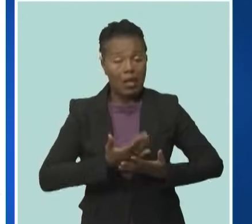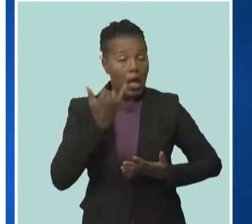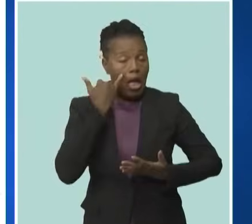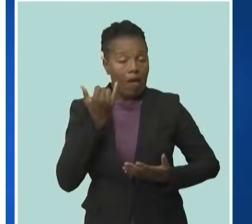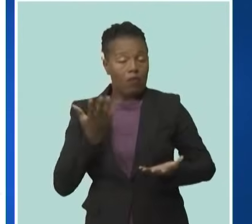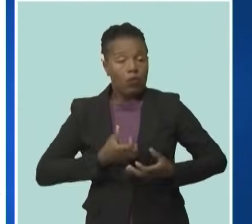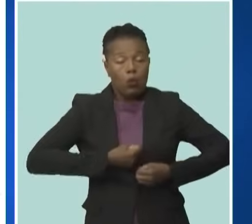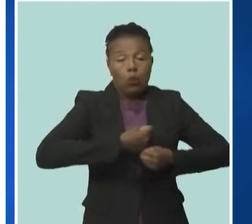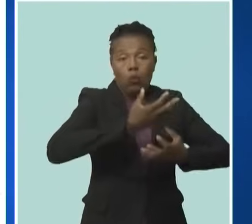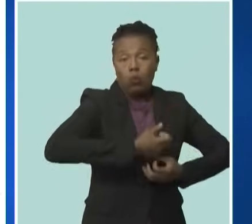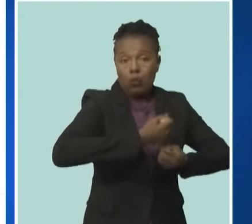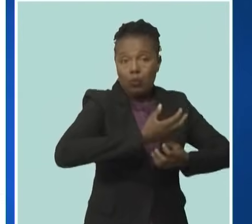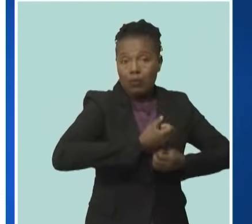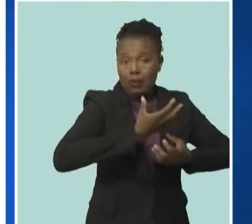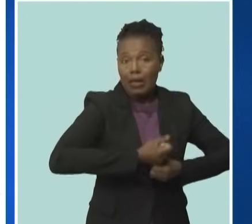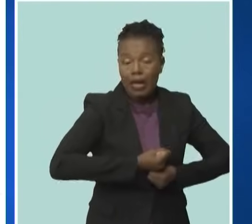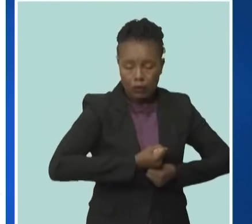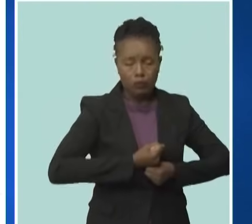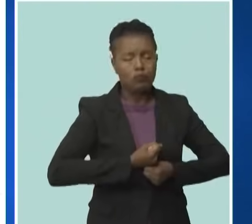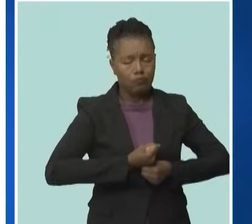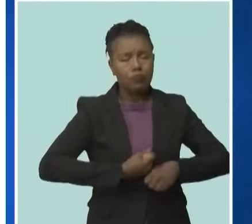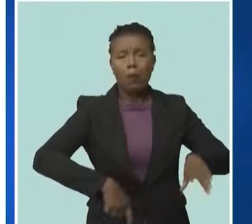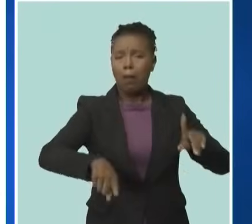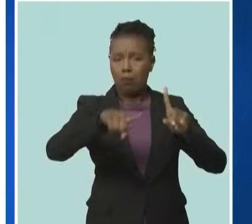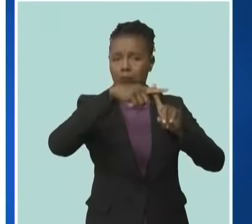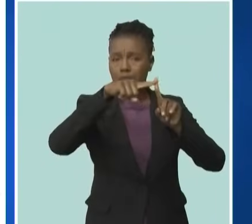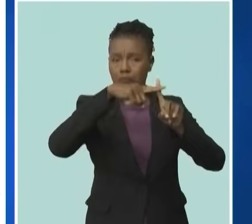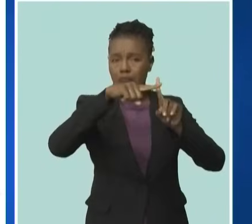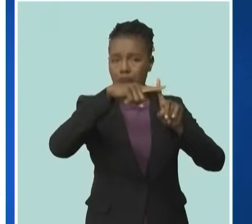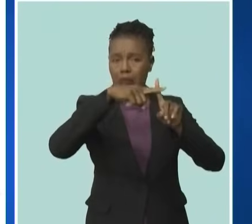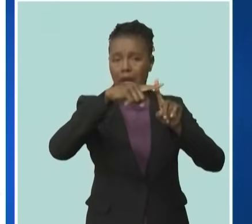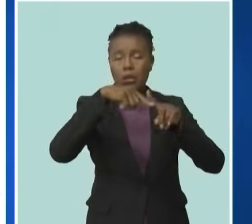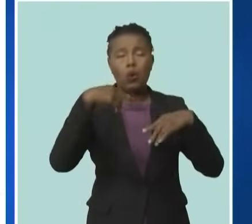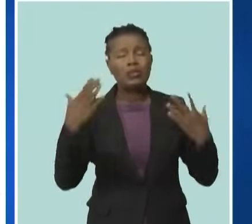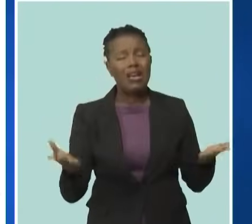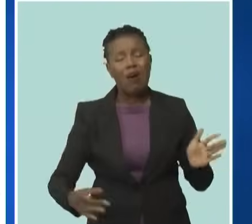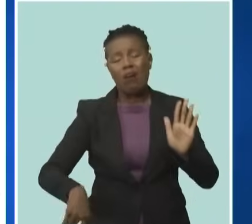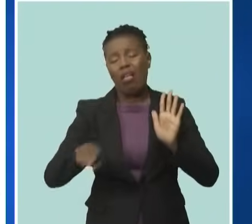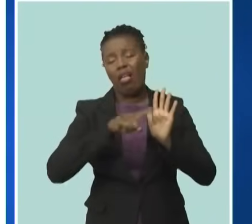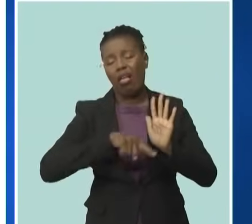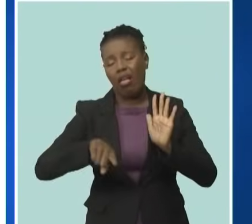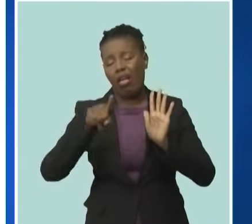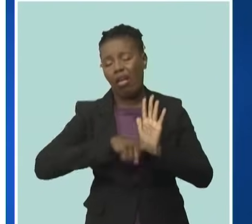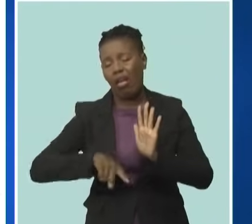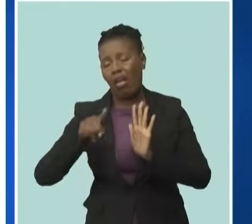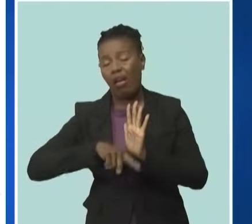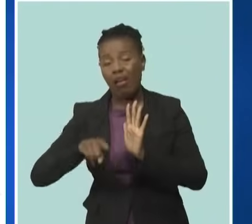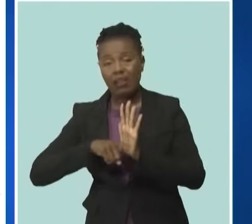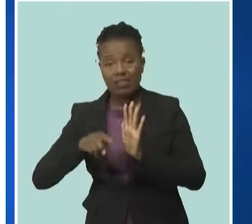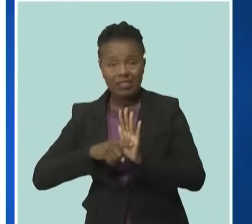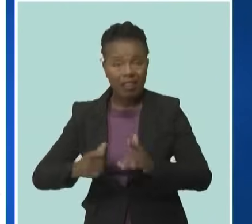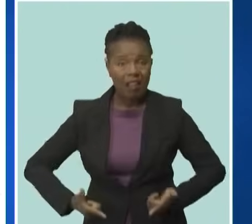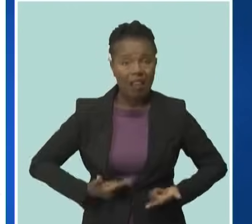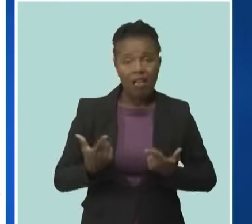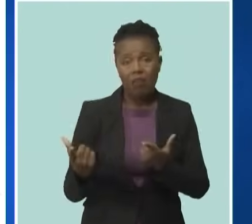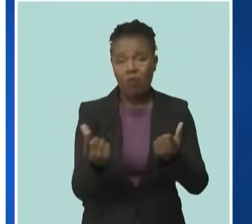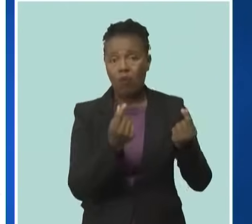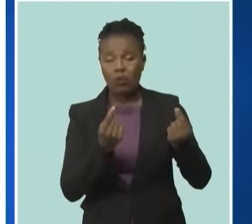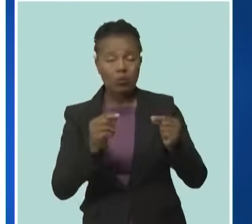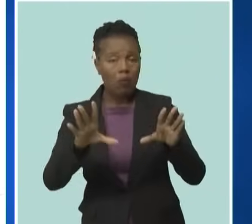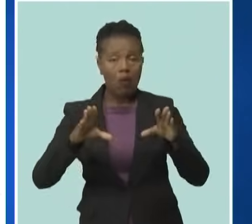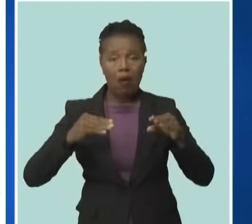themselves, they will express themselves in a more positive way and would not go down to that negative lifestyle or adopt these